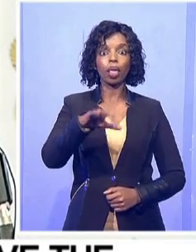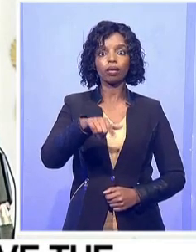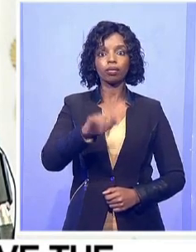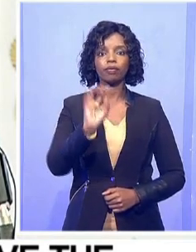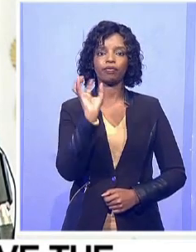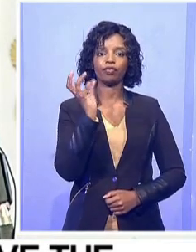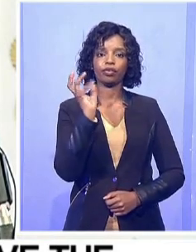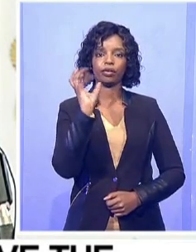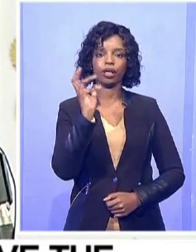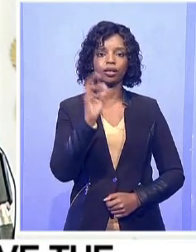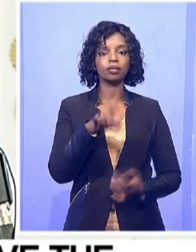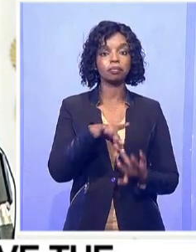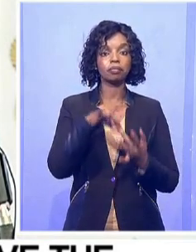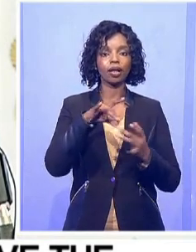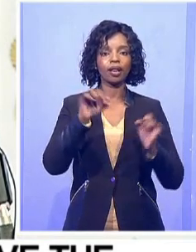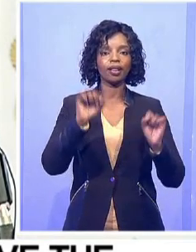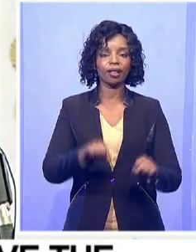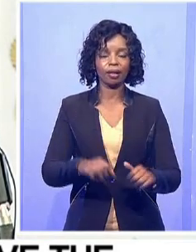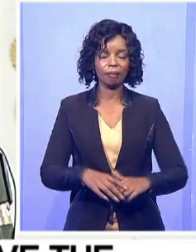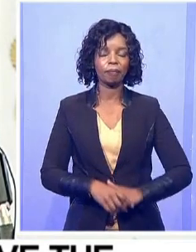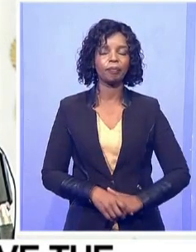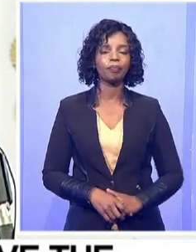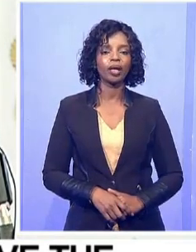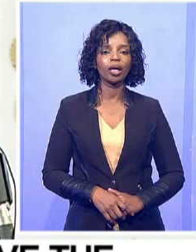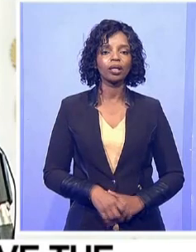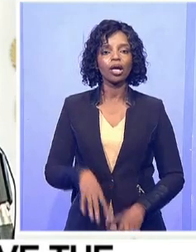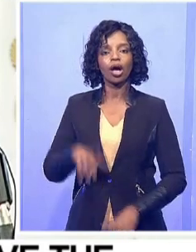and the Honorable Premier